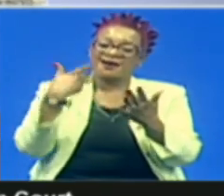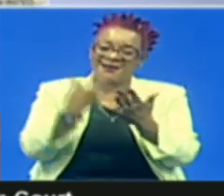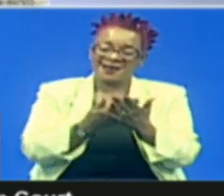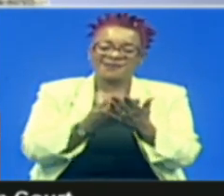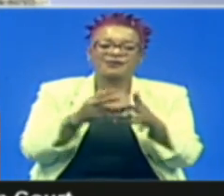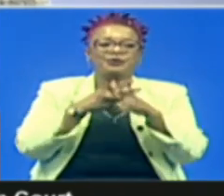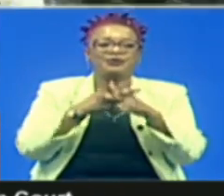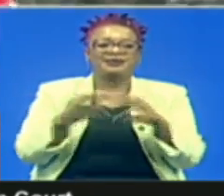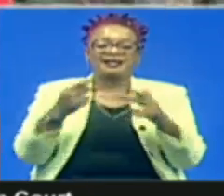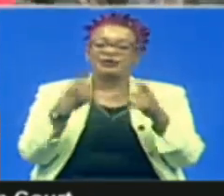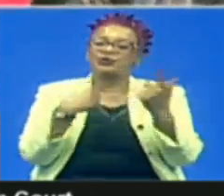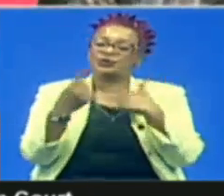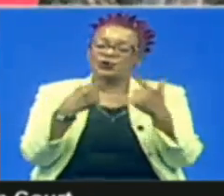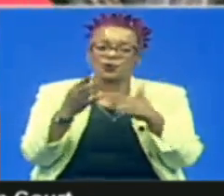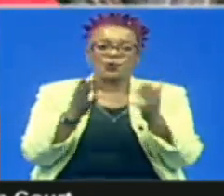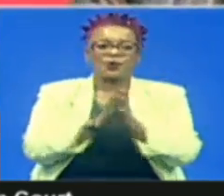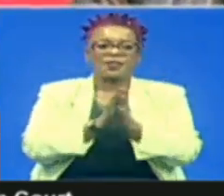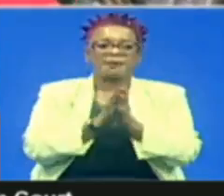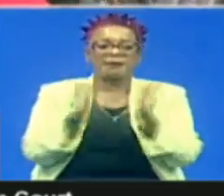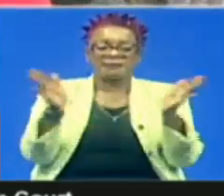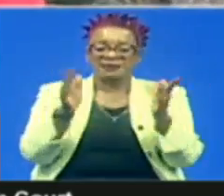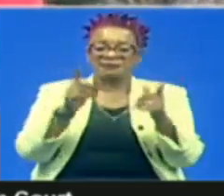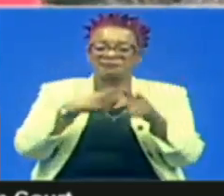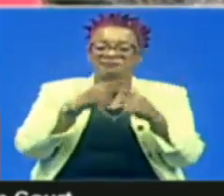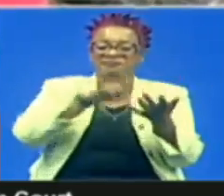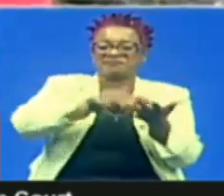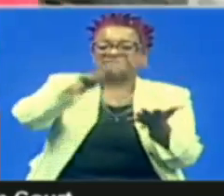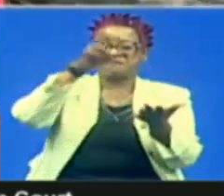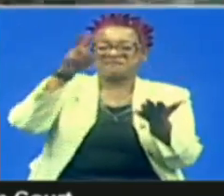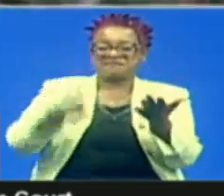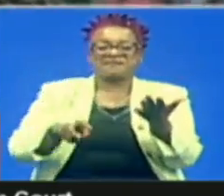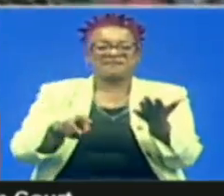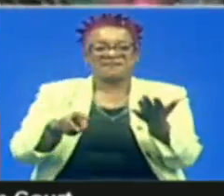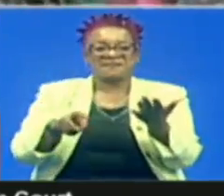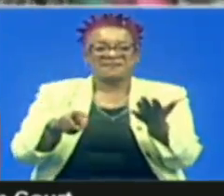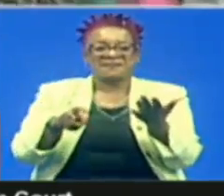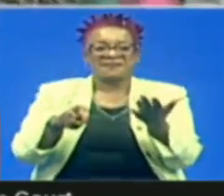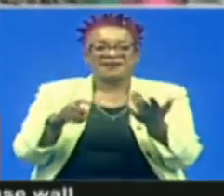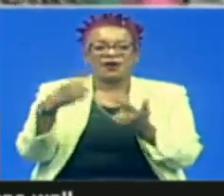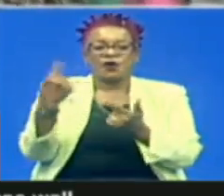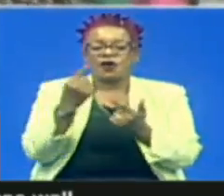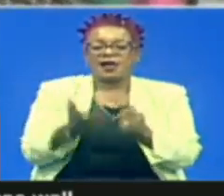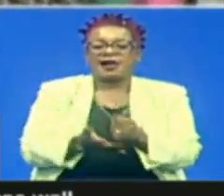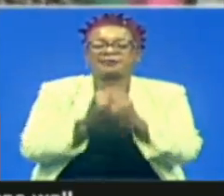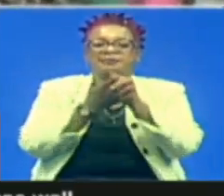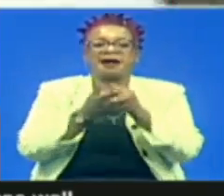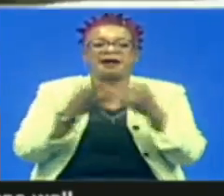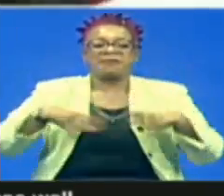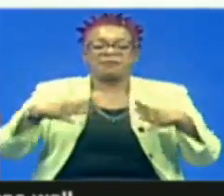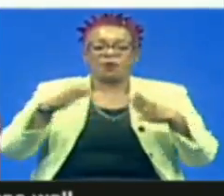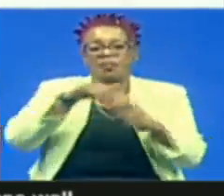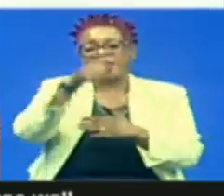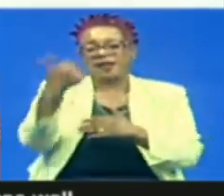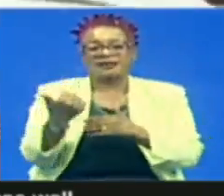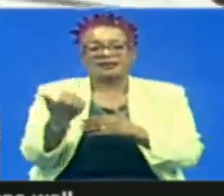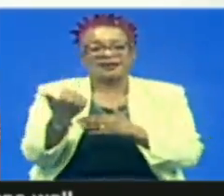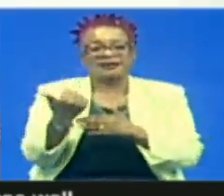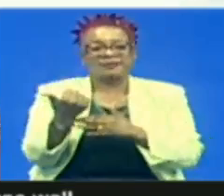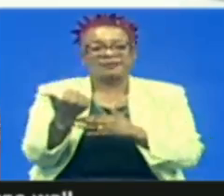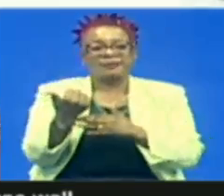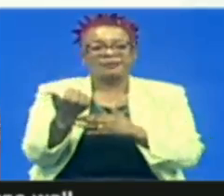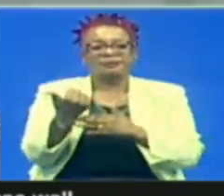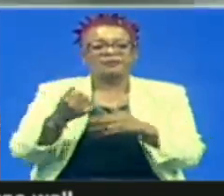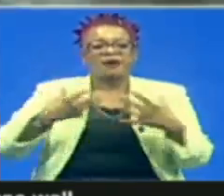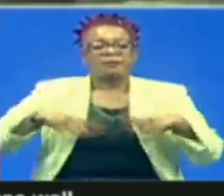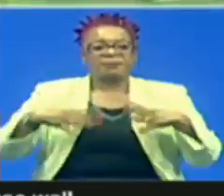he opted to get closer by jumping over meshed fence. There he is, only helped by people on the other end. Well, the residents